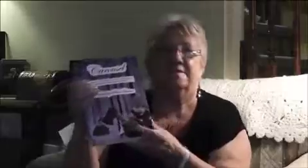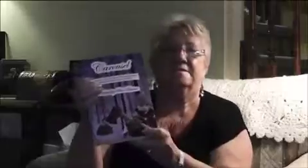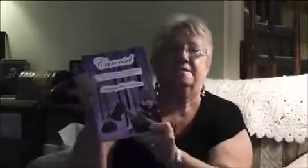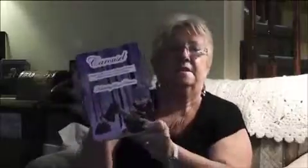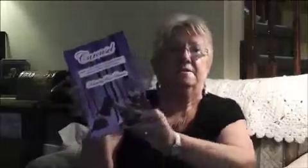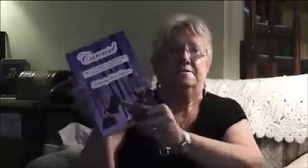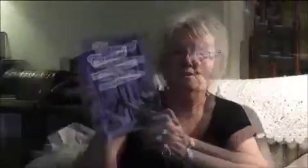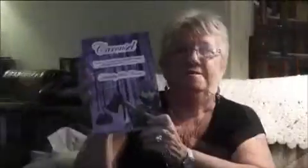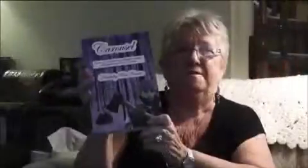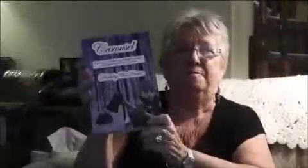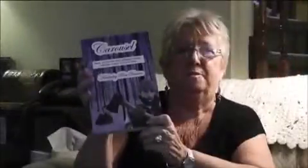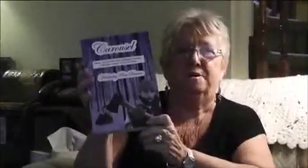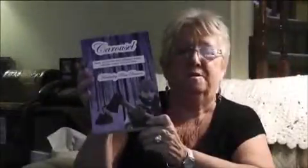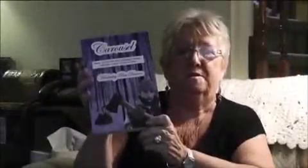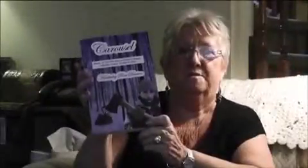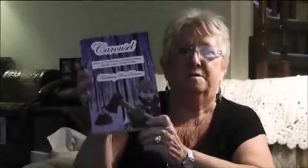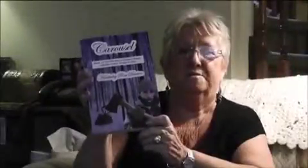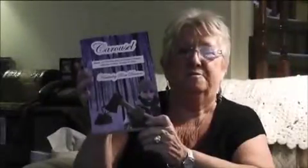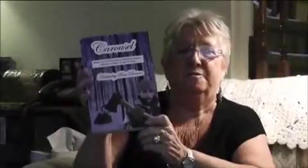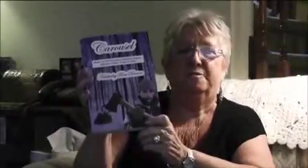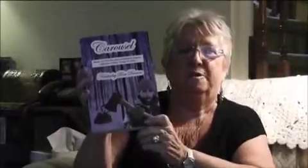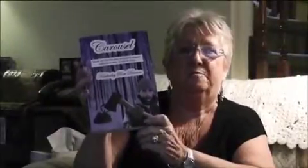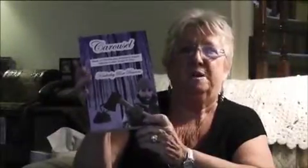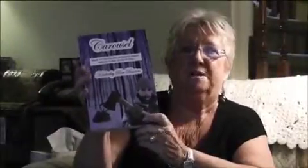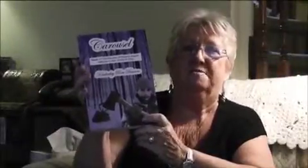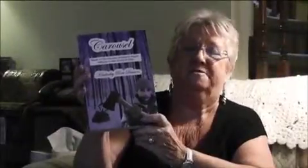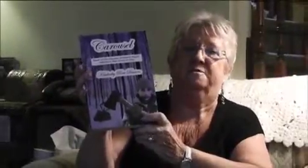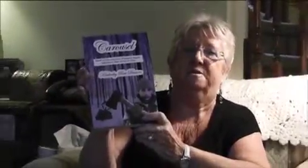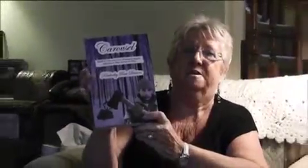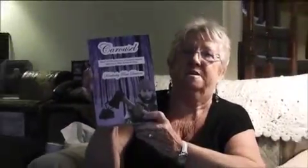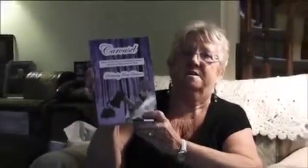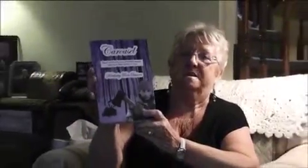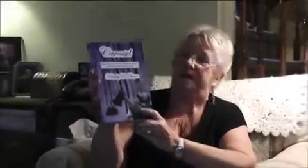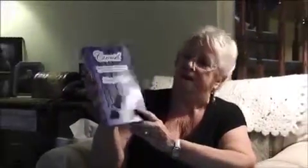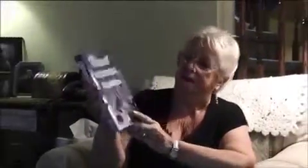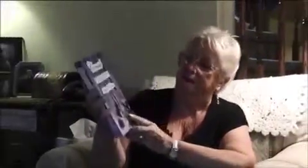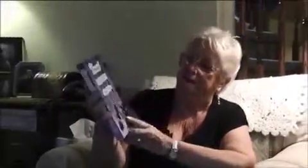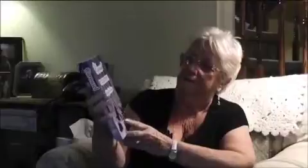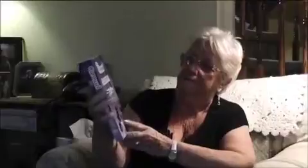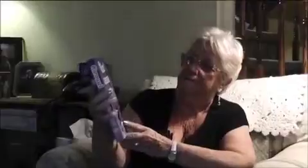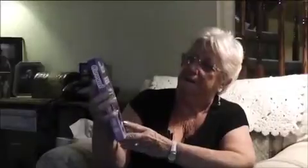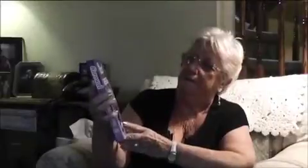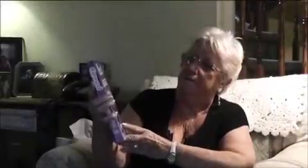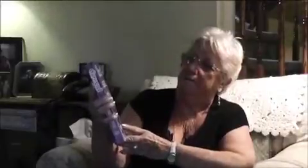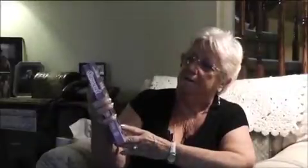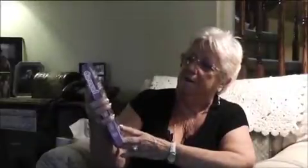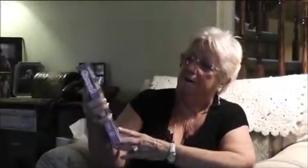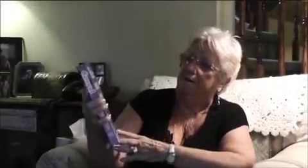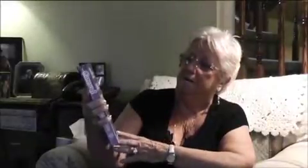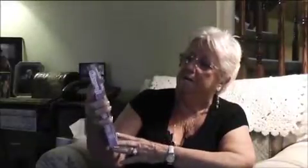what? Carousel. This book was the first part of my life story, and